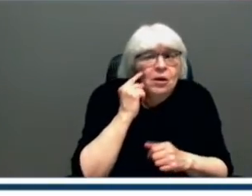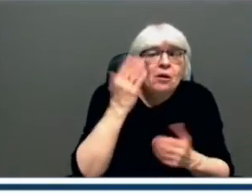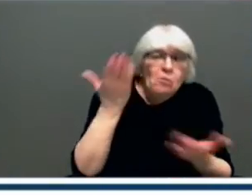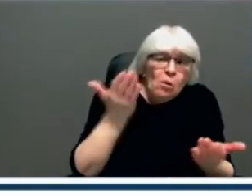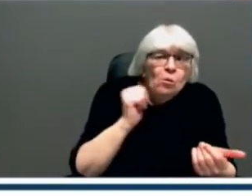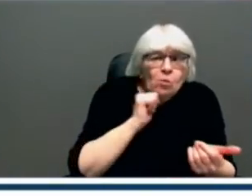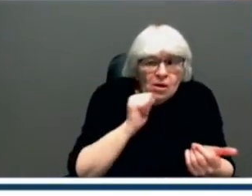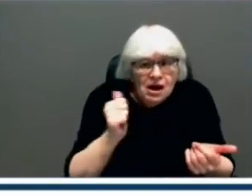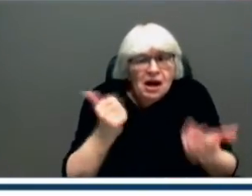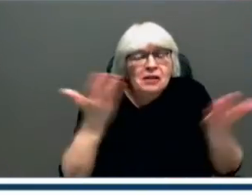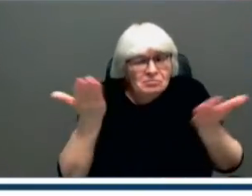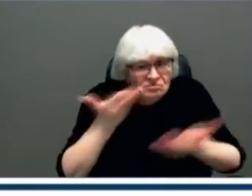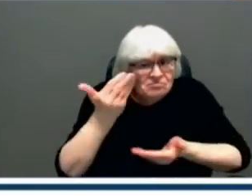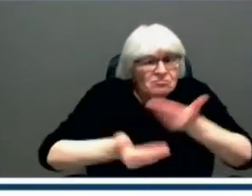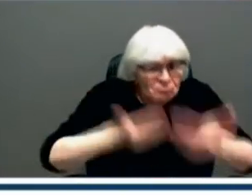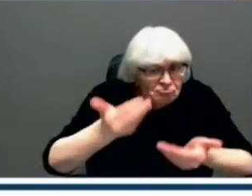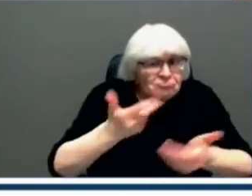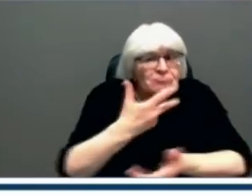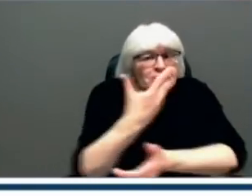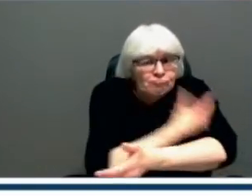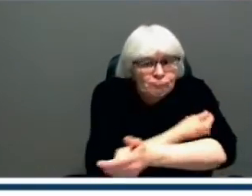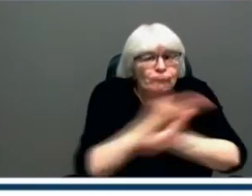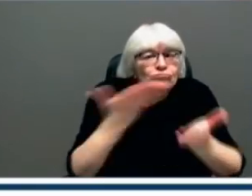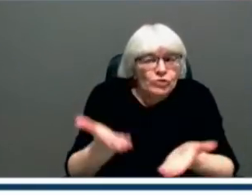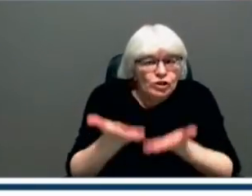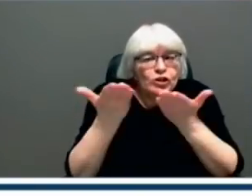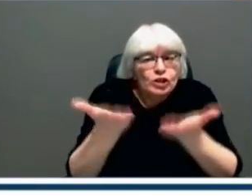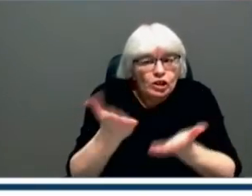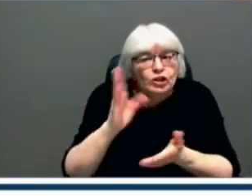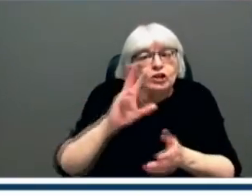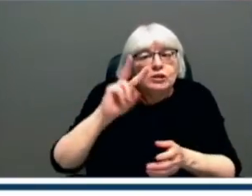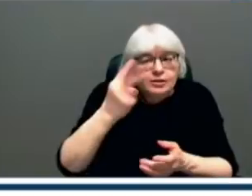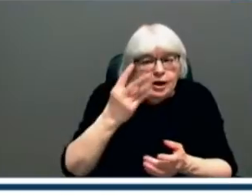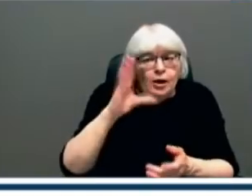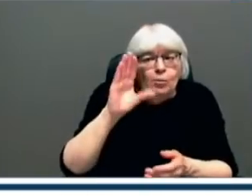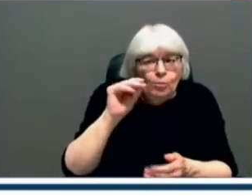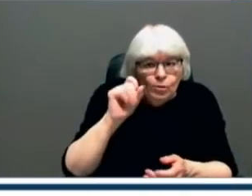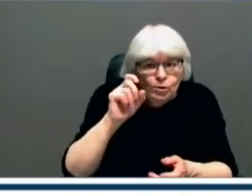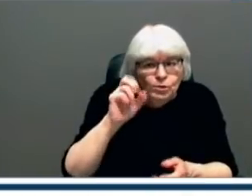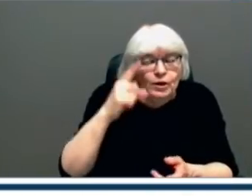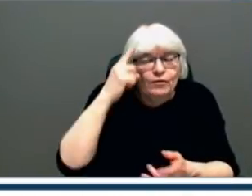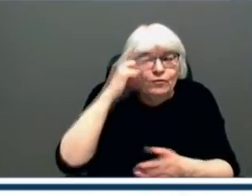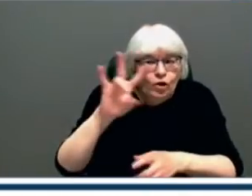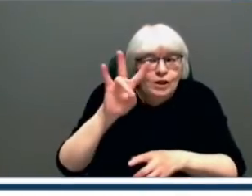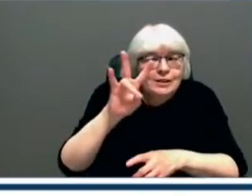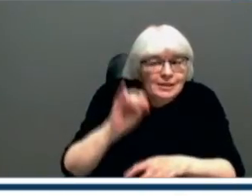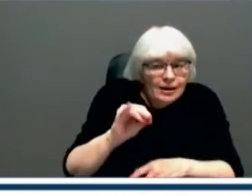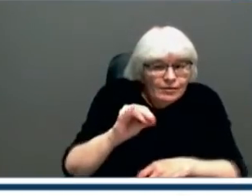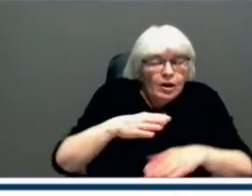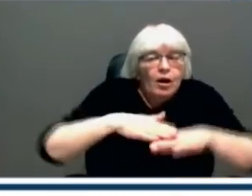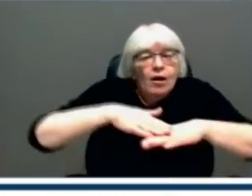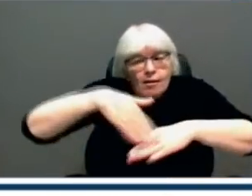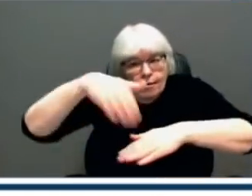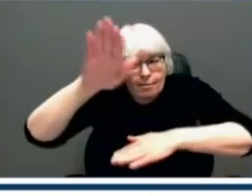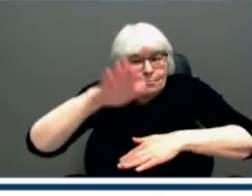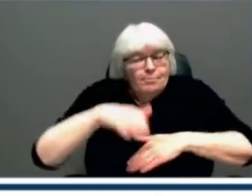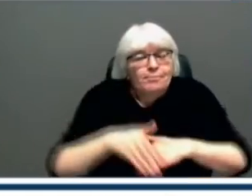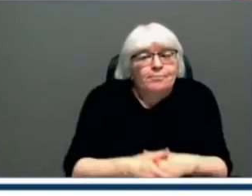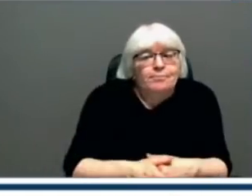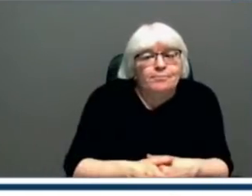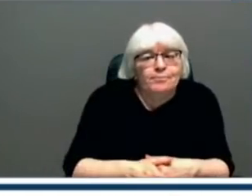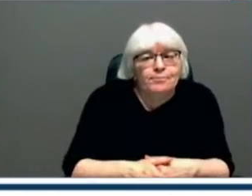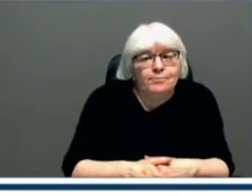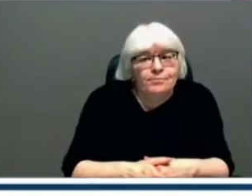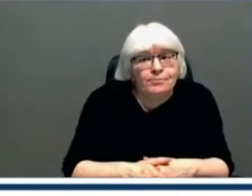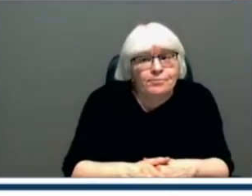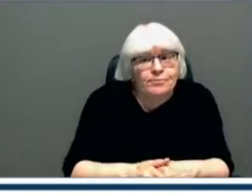to recommend a booster dose for all of those populations, so 70 years of age and above. In terms of the